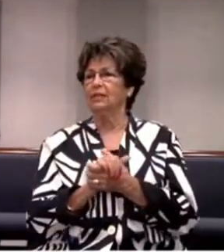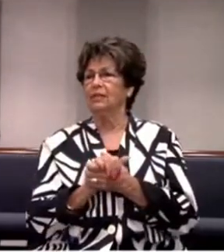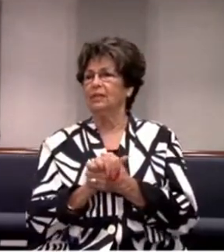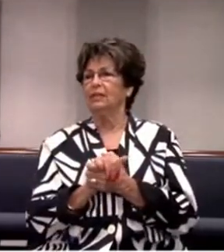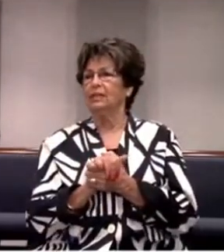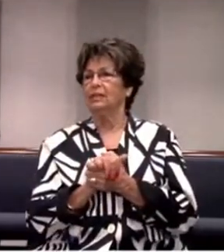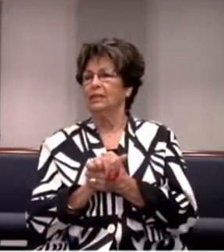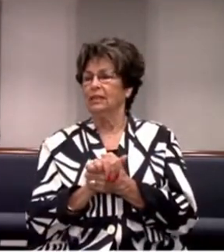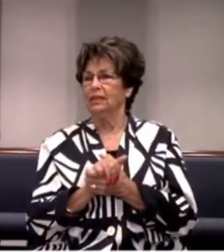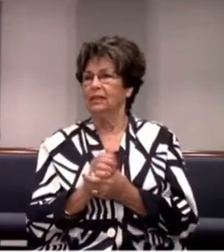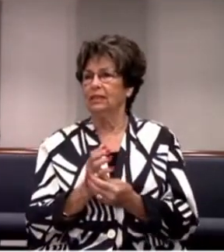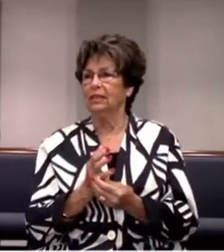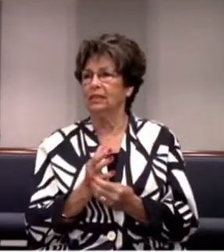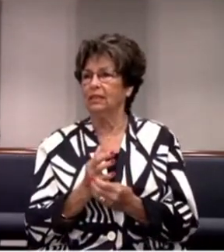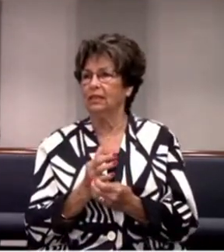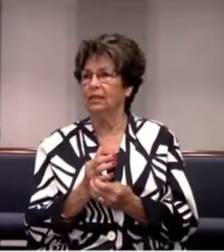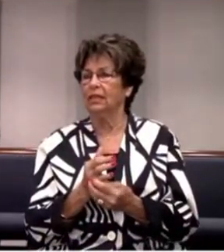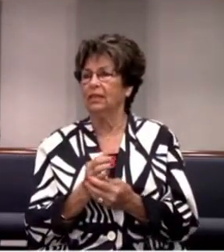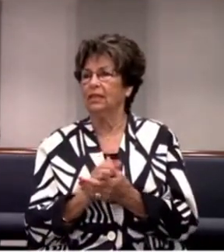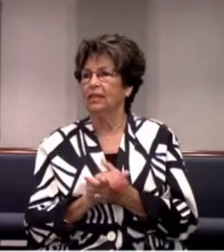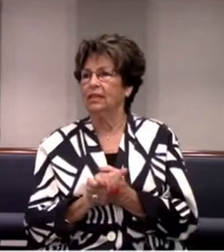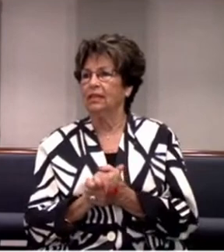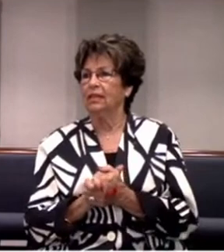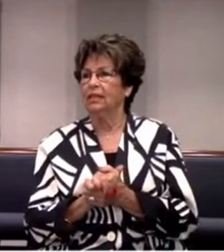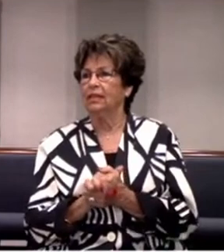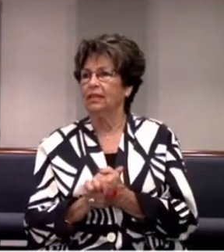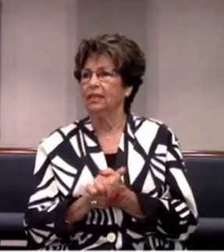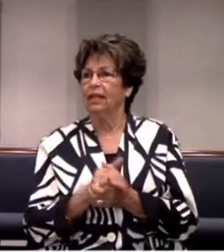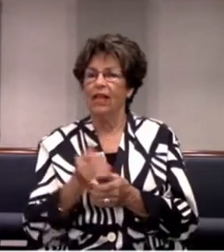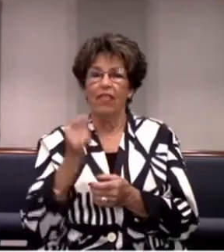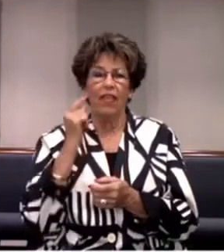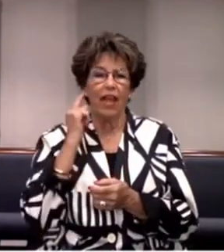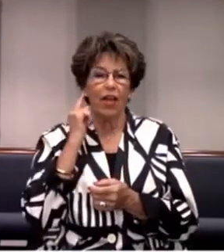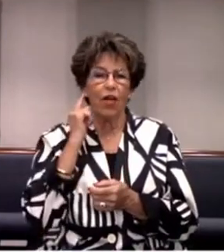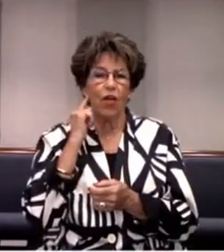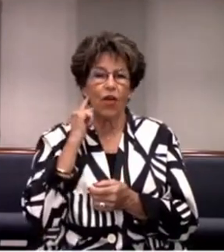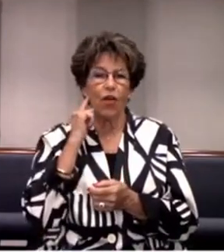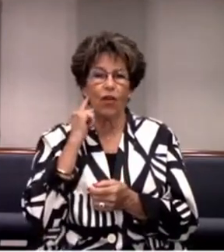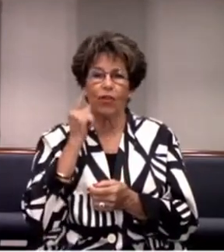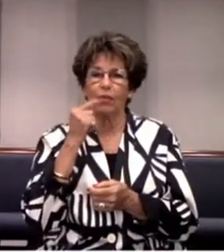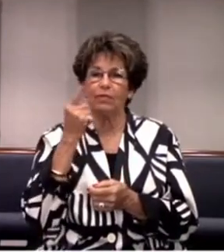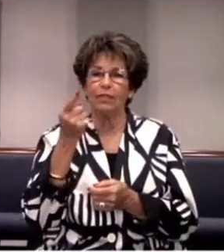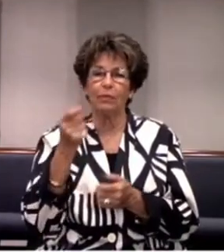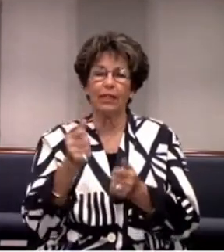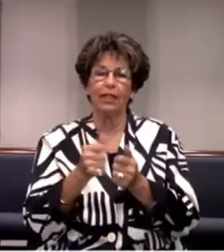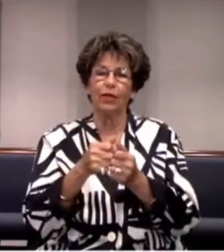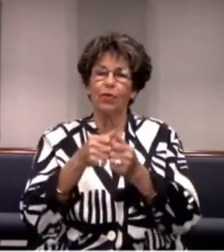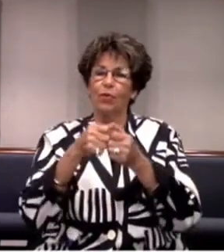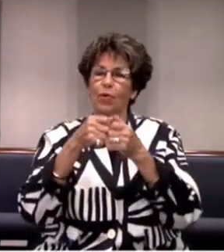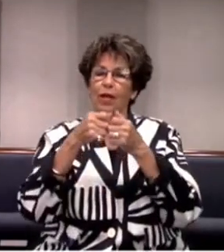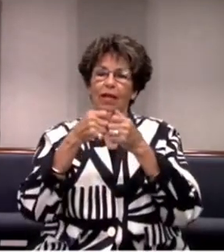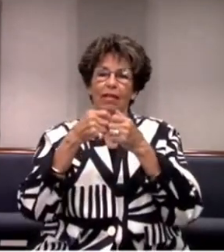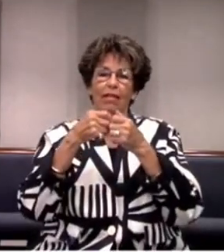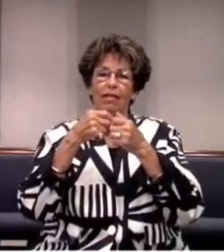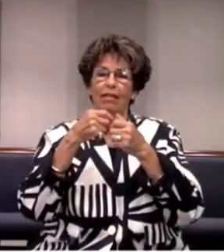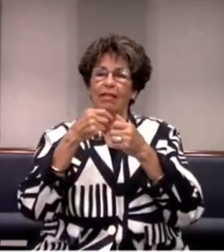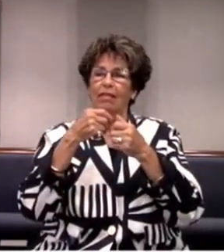No wonder it says they heard them speak with tongues and magnify God.